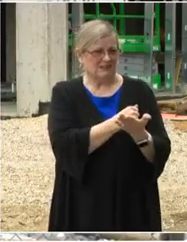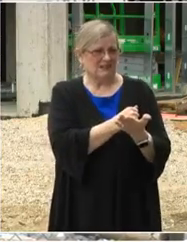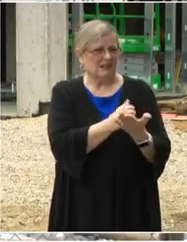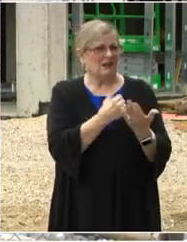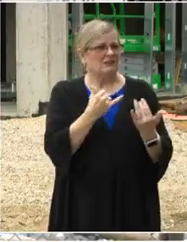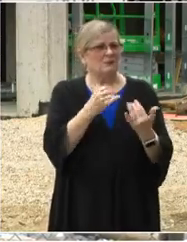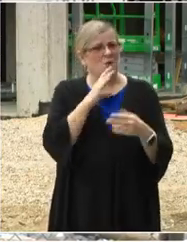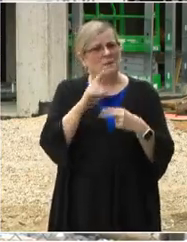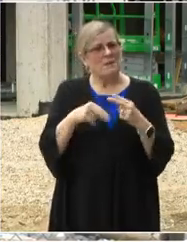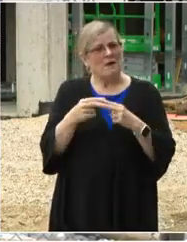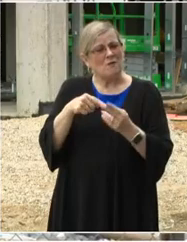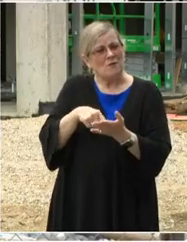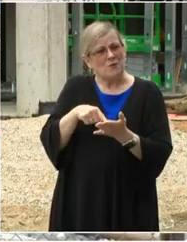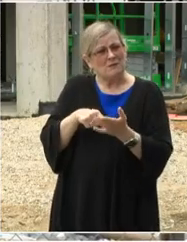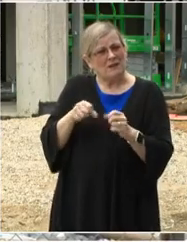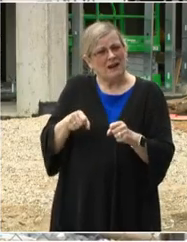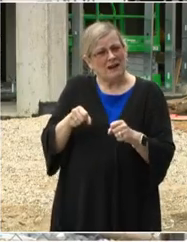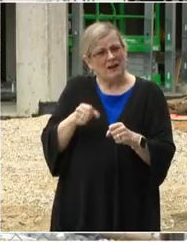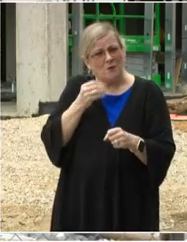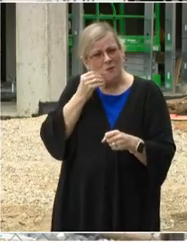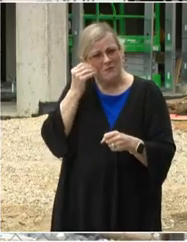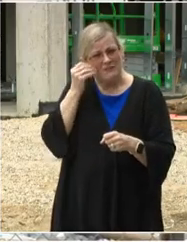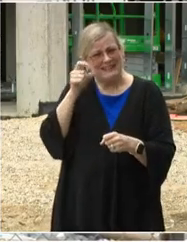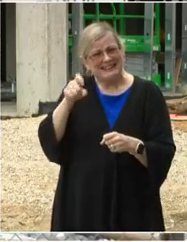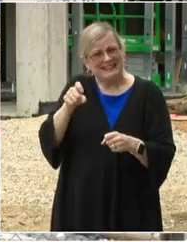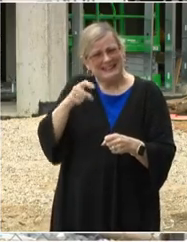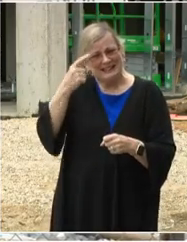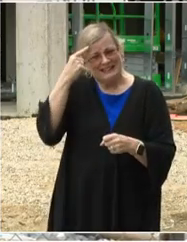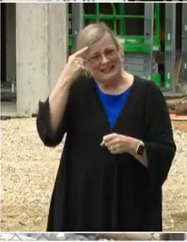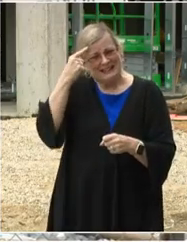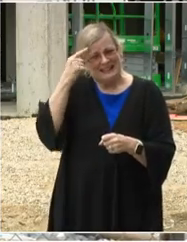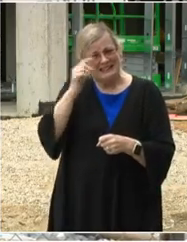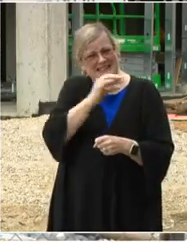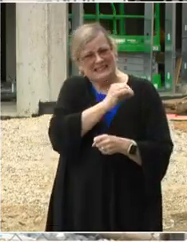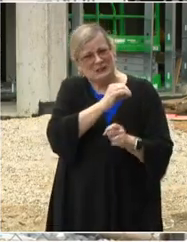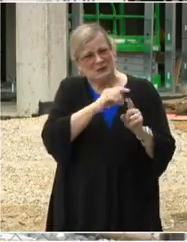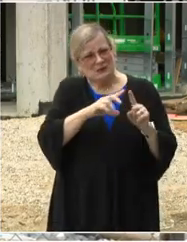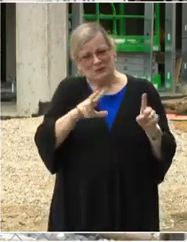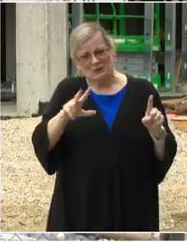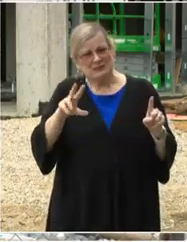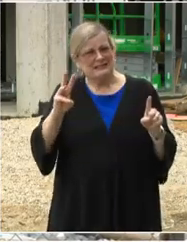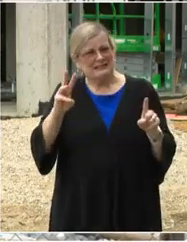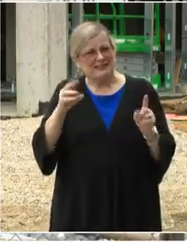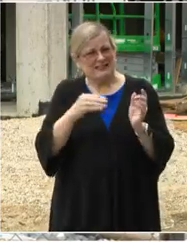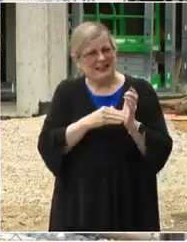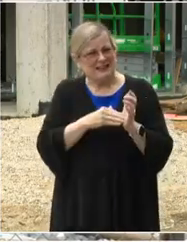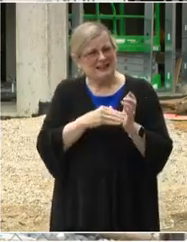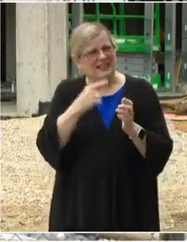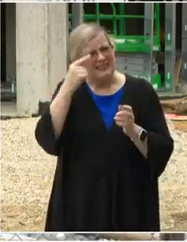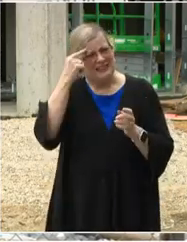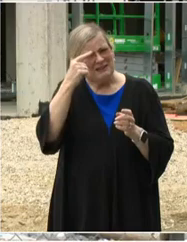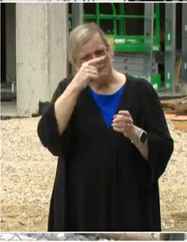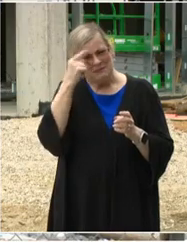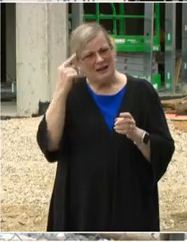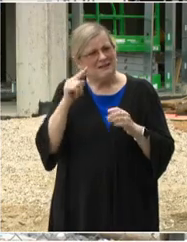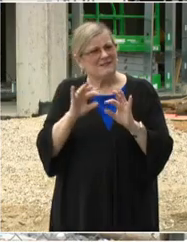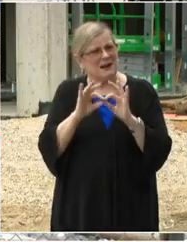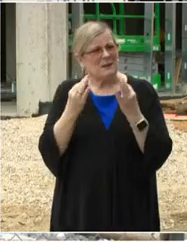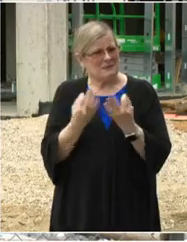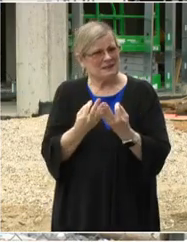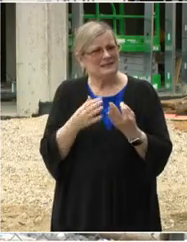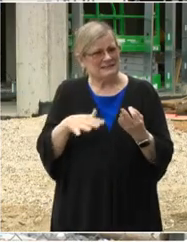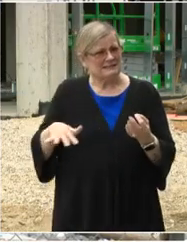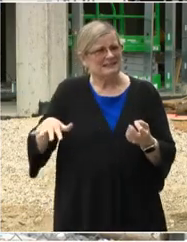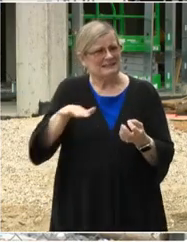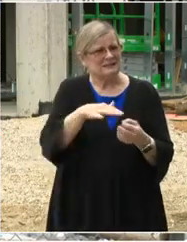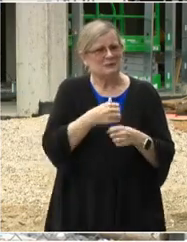housing, we have to consider that 0 to 30% AMI, and we have to consider Black families and the history of displacement and making sure people